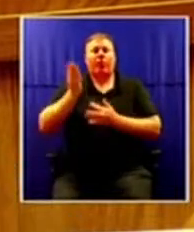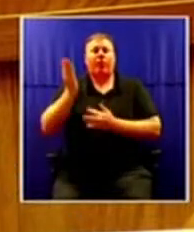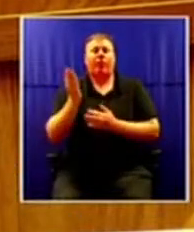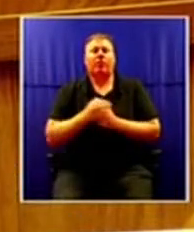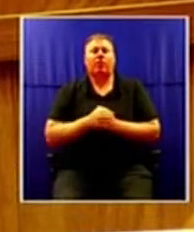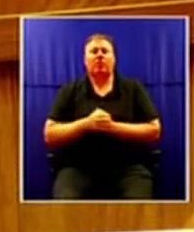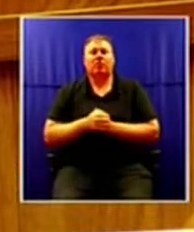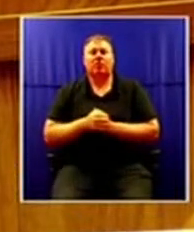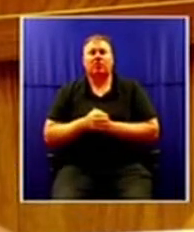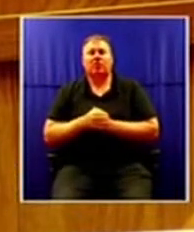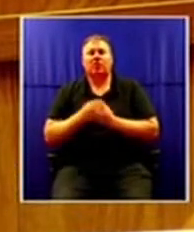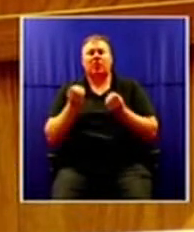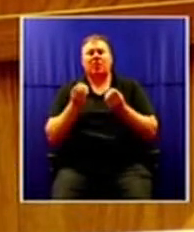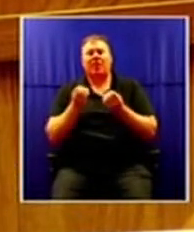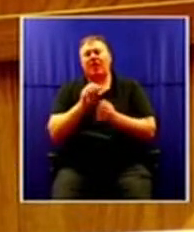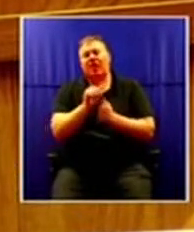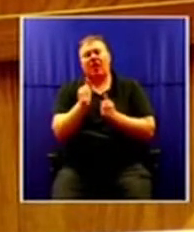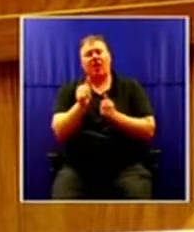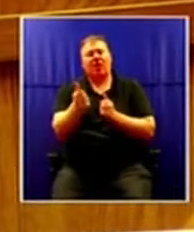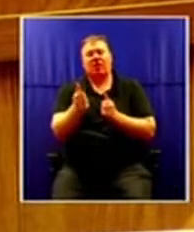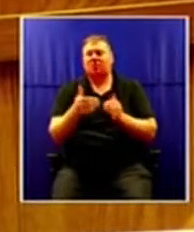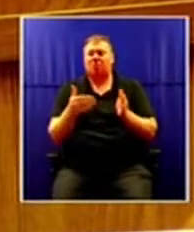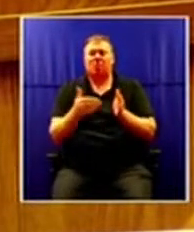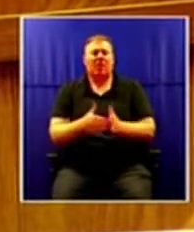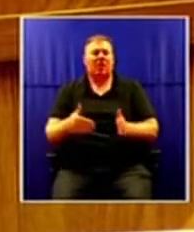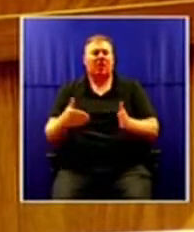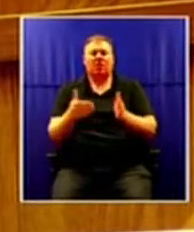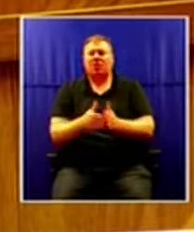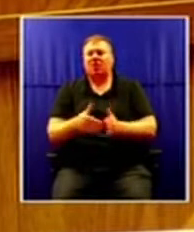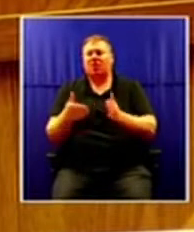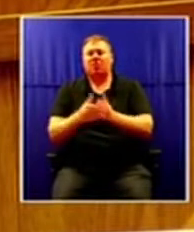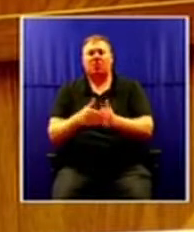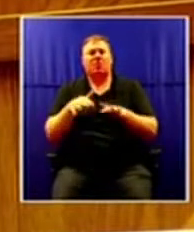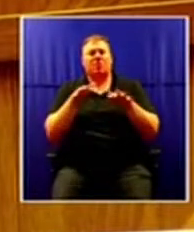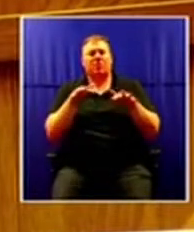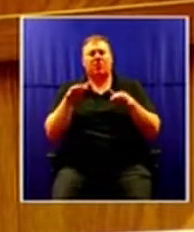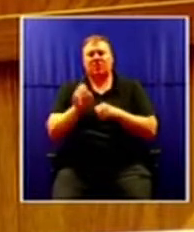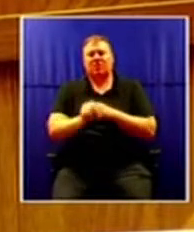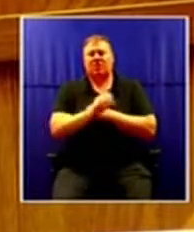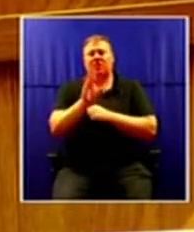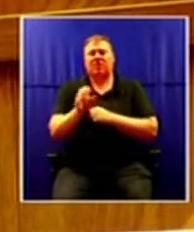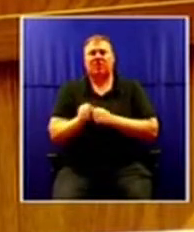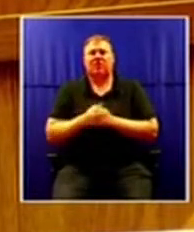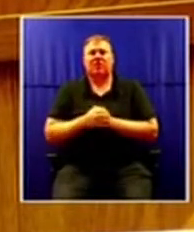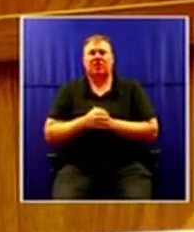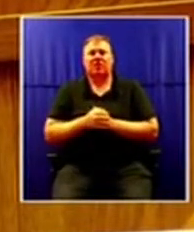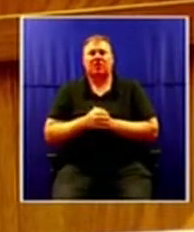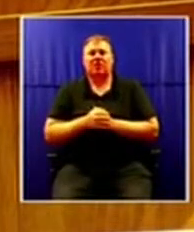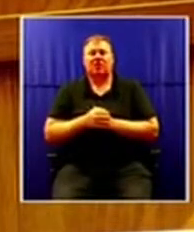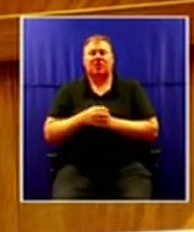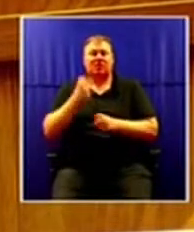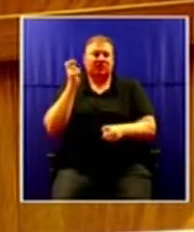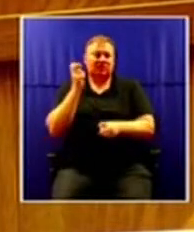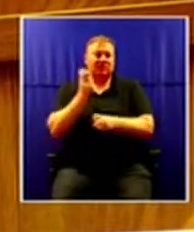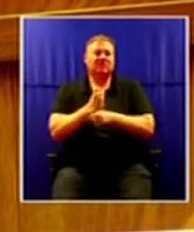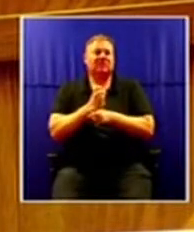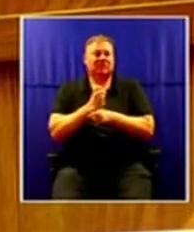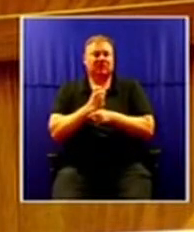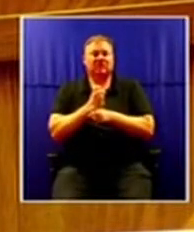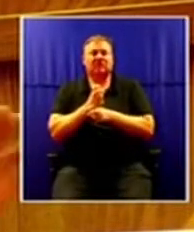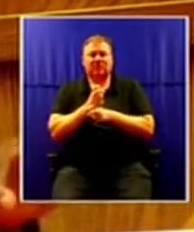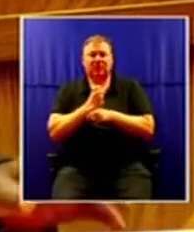But there are many others, millions of our citizens, who, despite the difficulties this pandemic